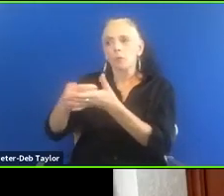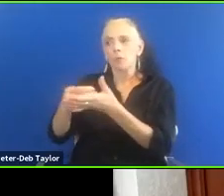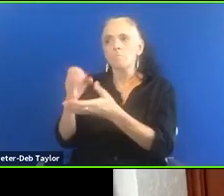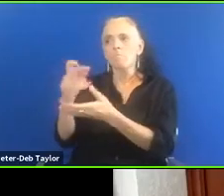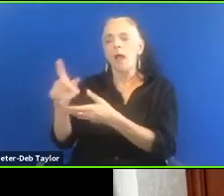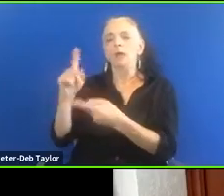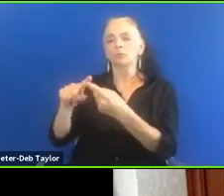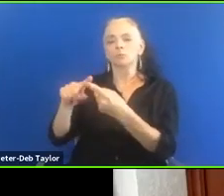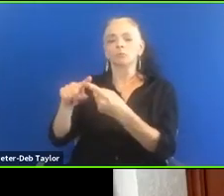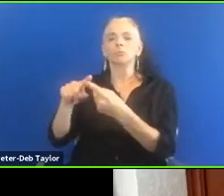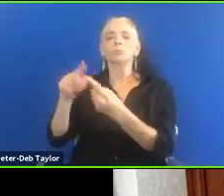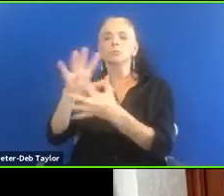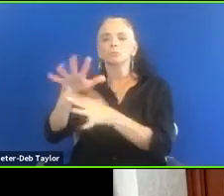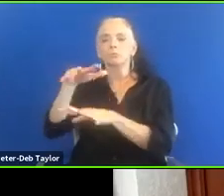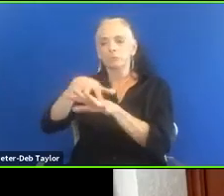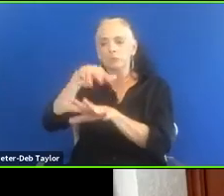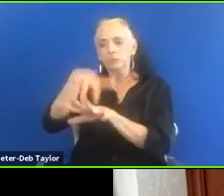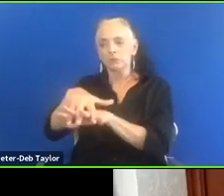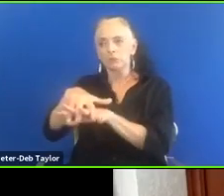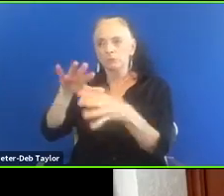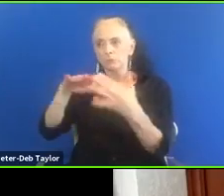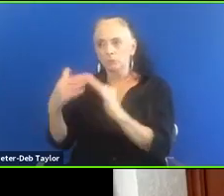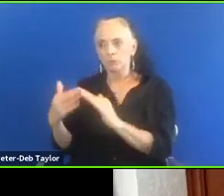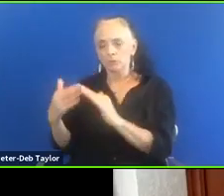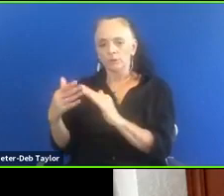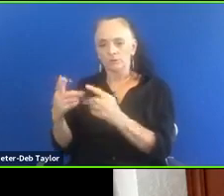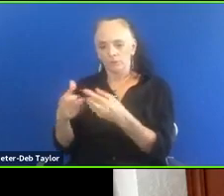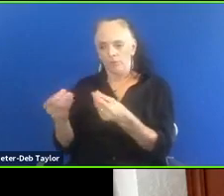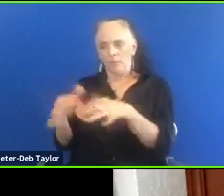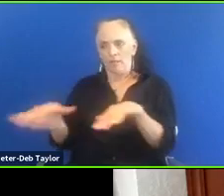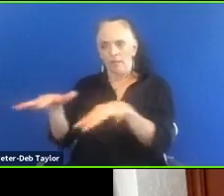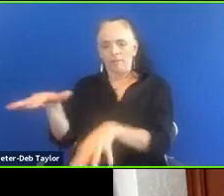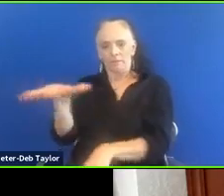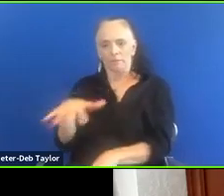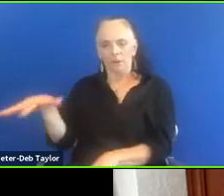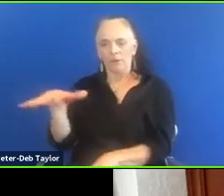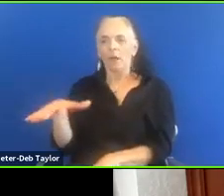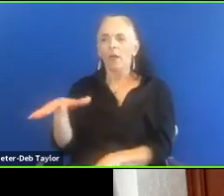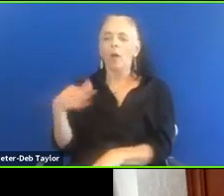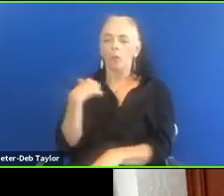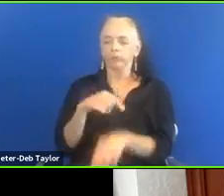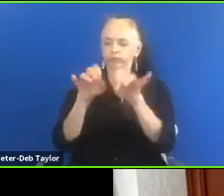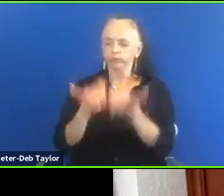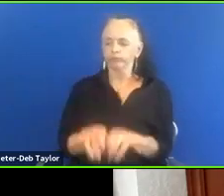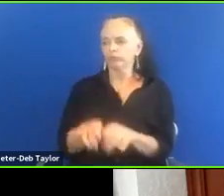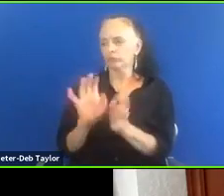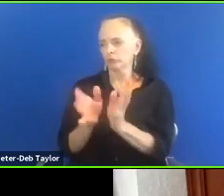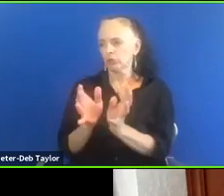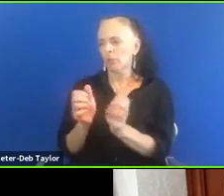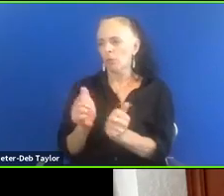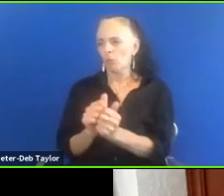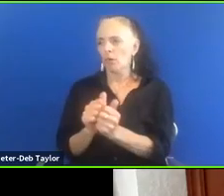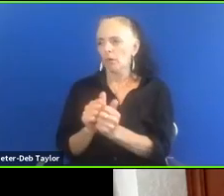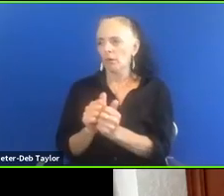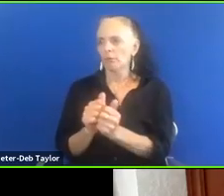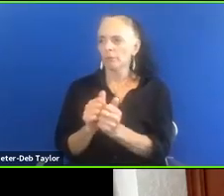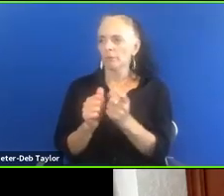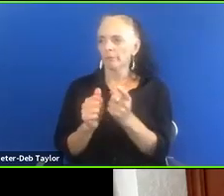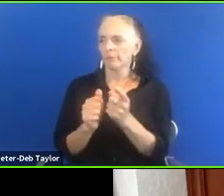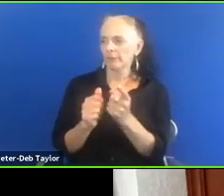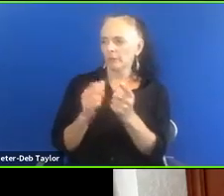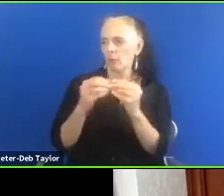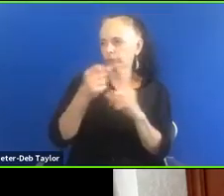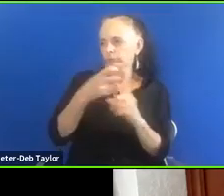for me, thinking about the ways that we can move more land into